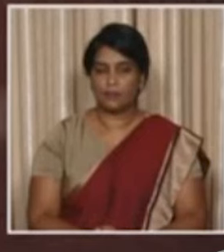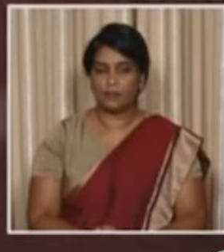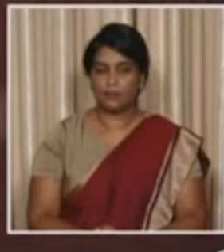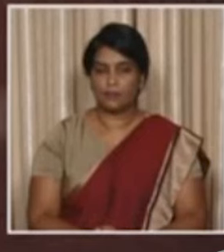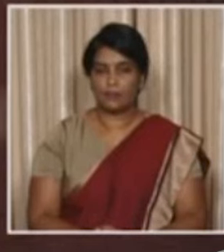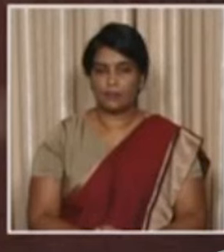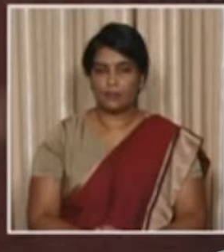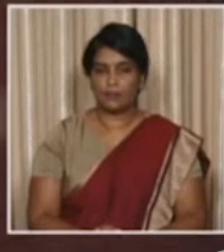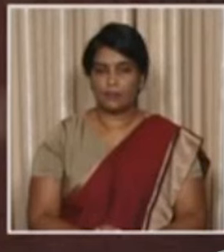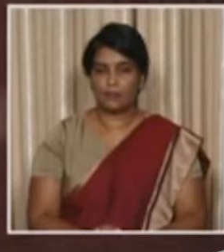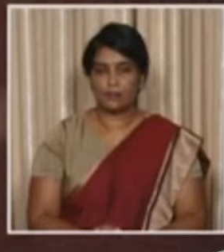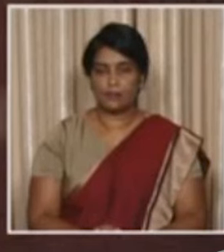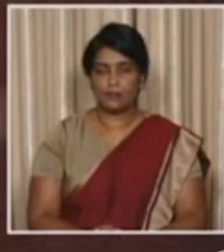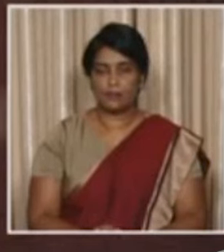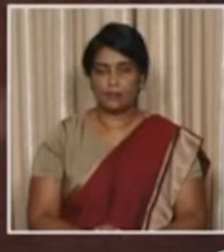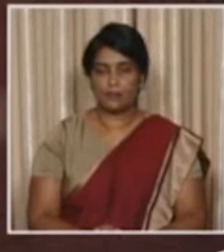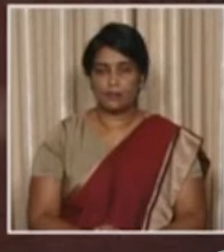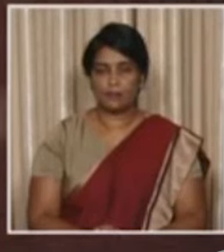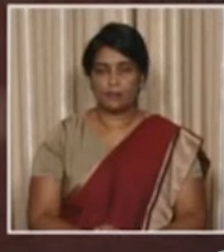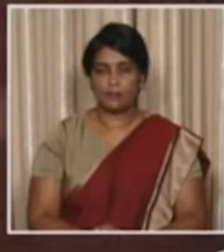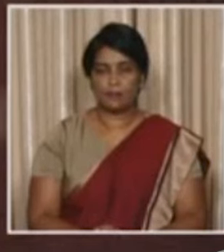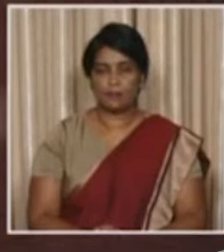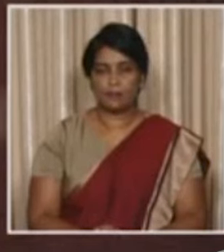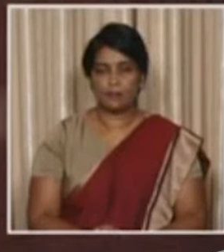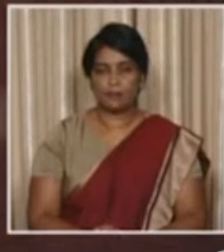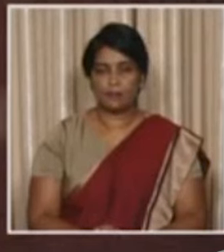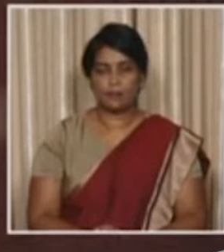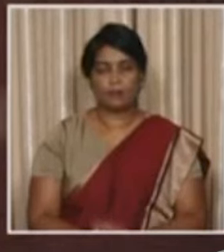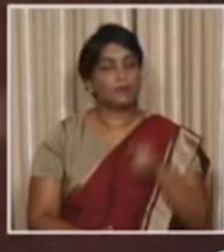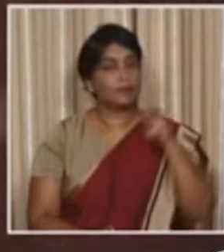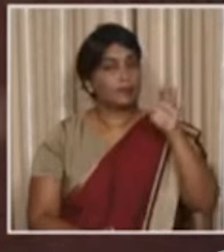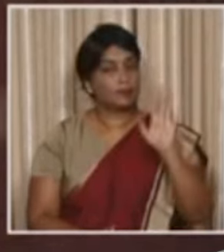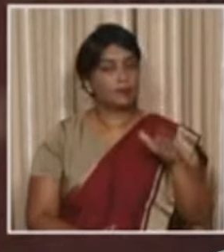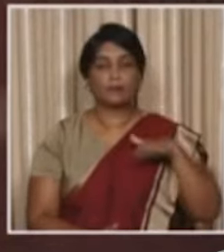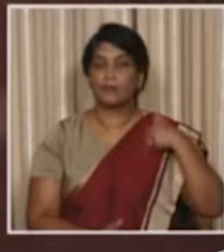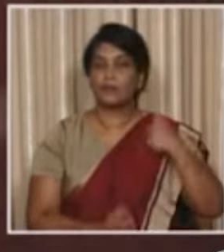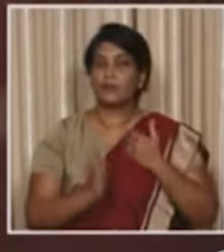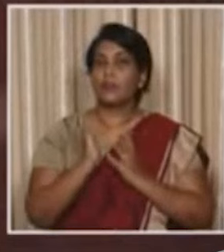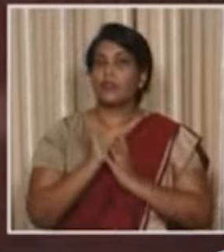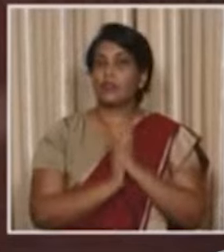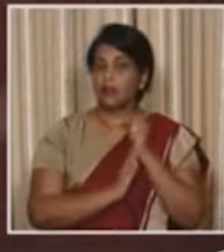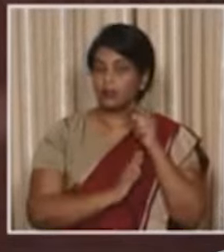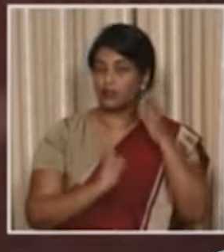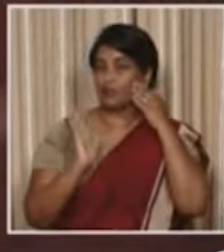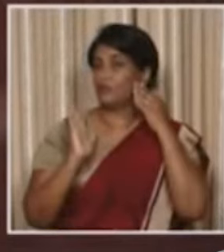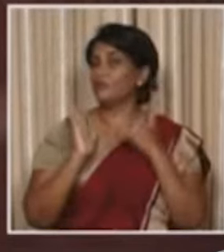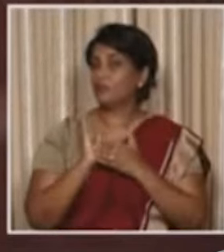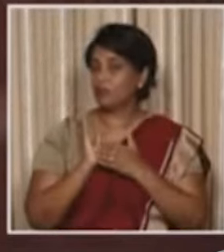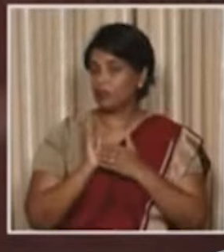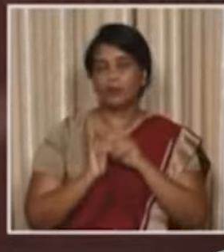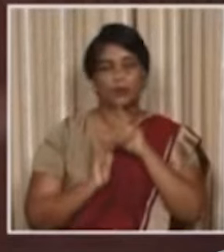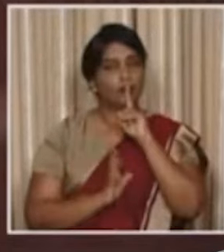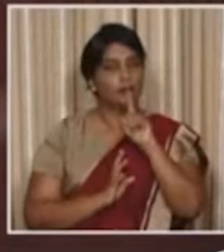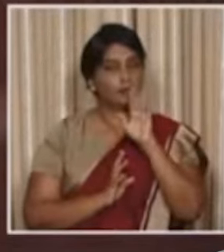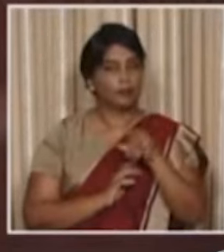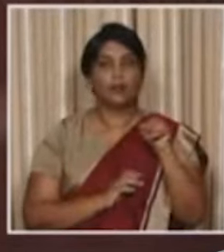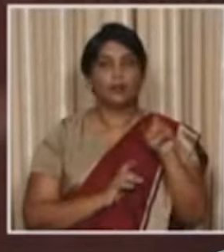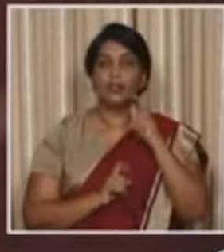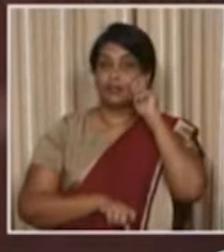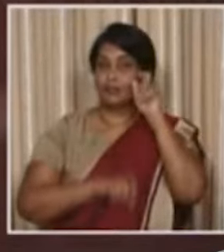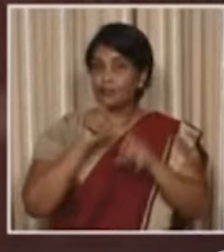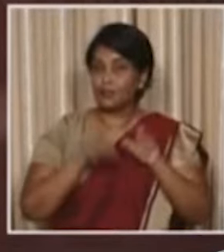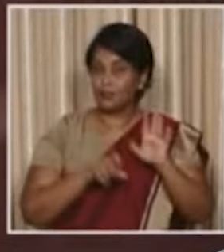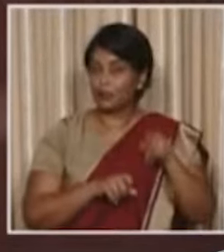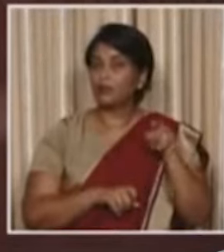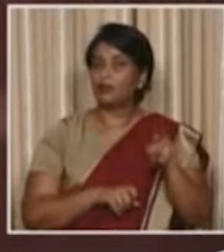SCFR 212/2022 have invoked the fundamental rights jurisdiction of this court in the interest of the public. We note that none of the